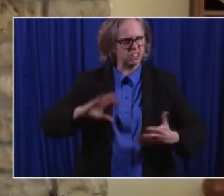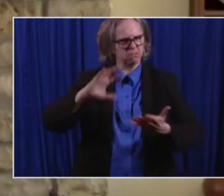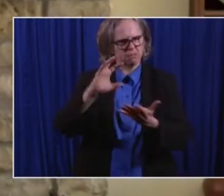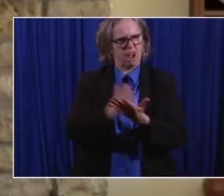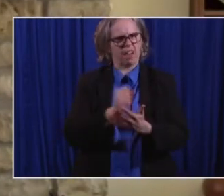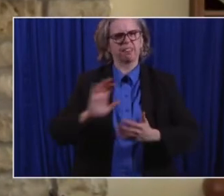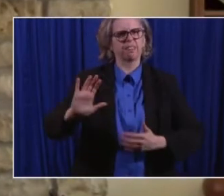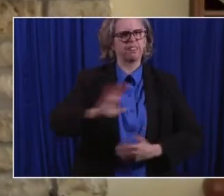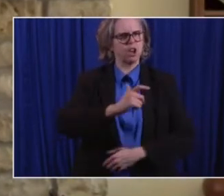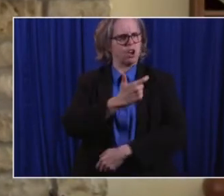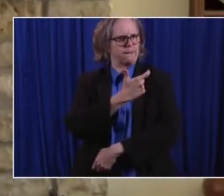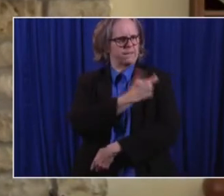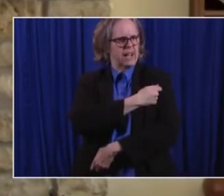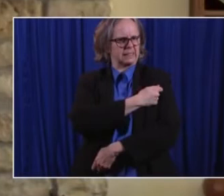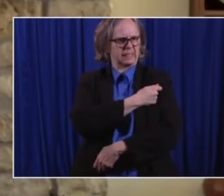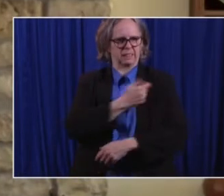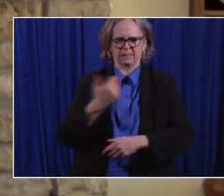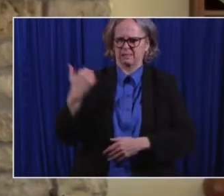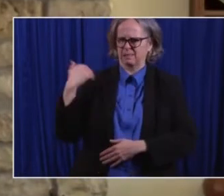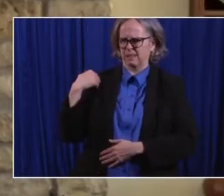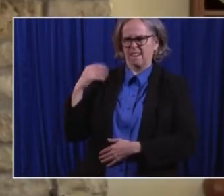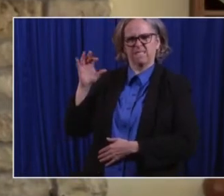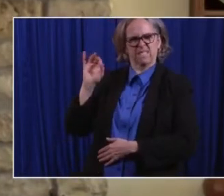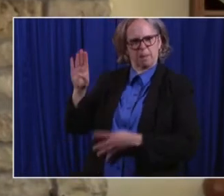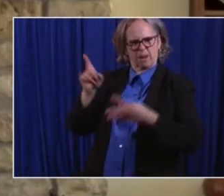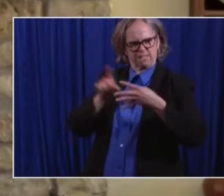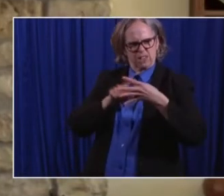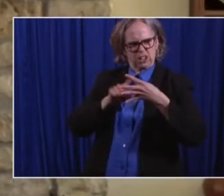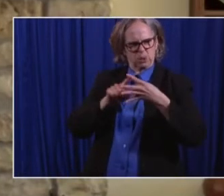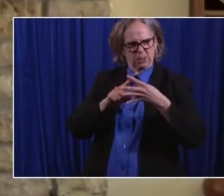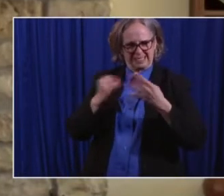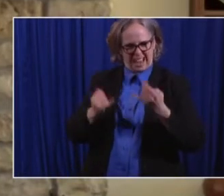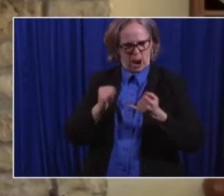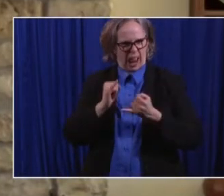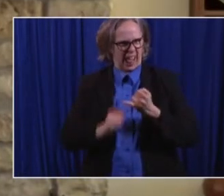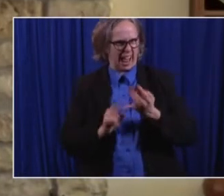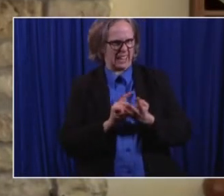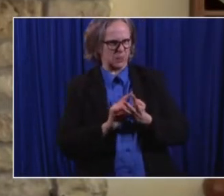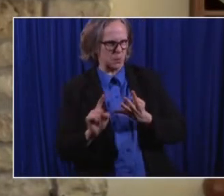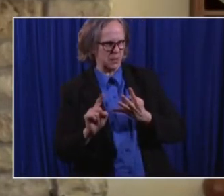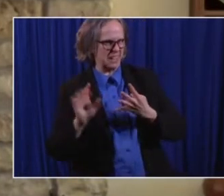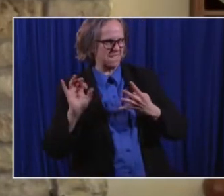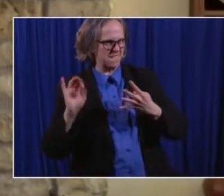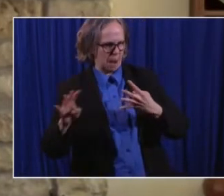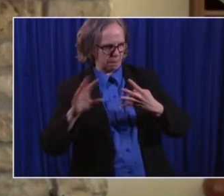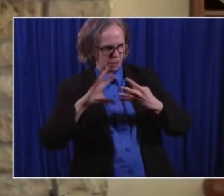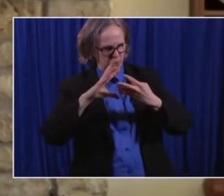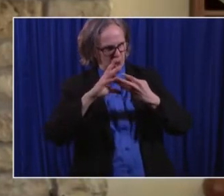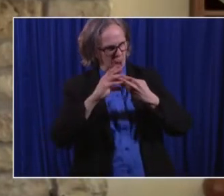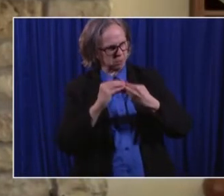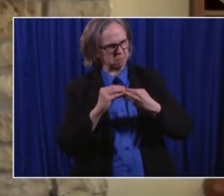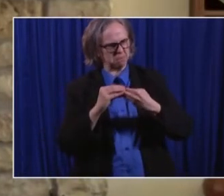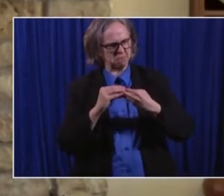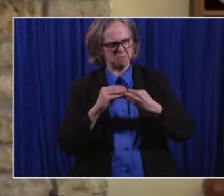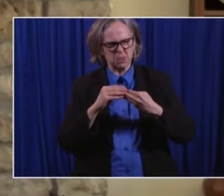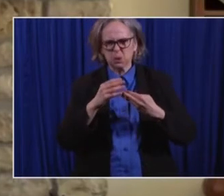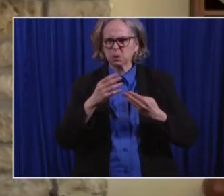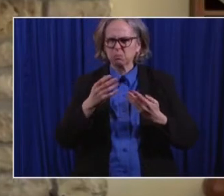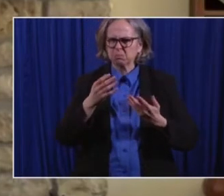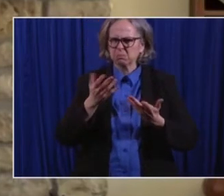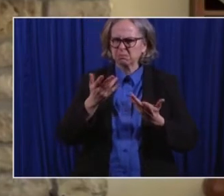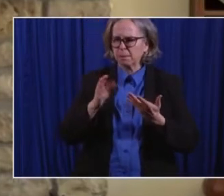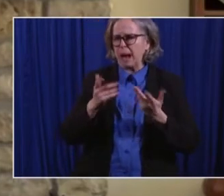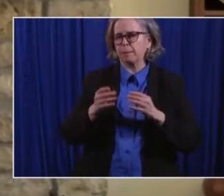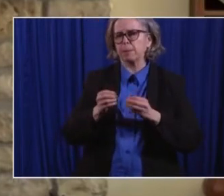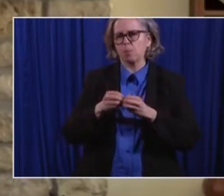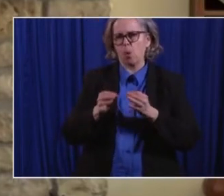February. It will end this week. I think there may be one school that is extended out until next week for a couple of days for